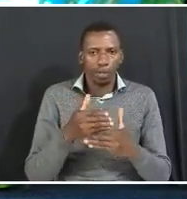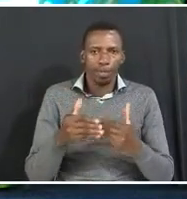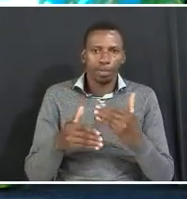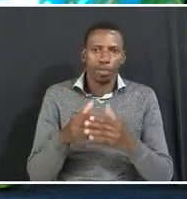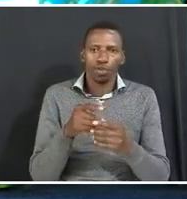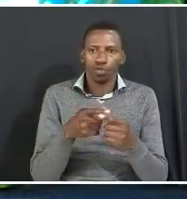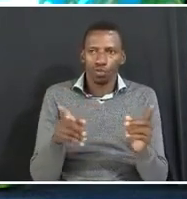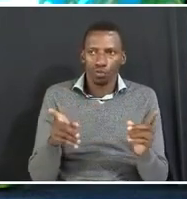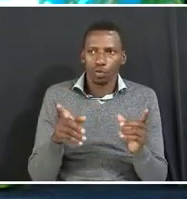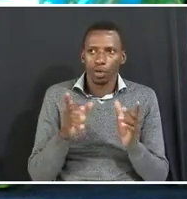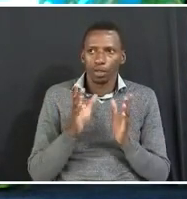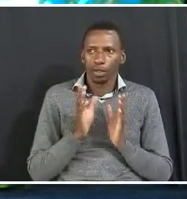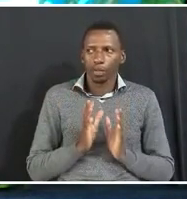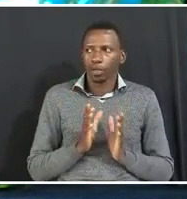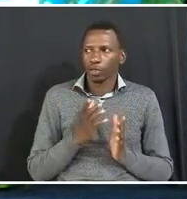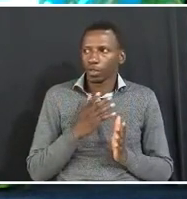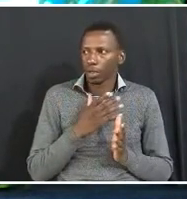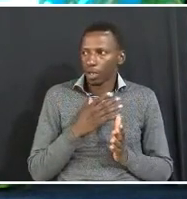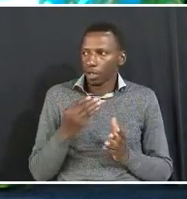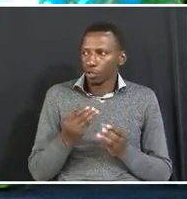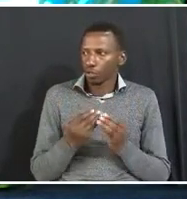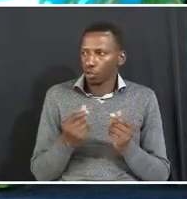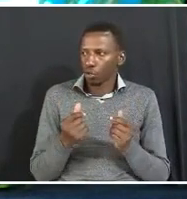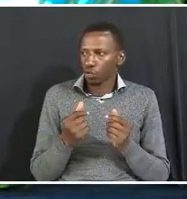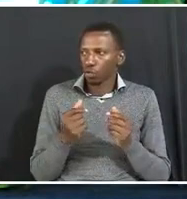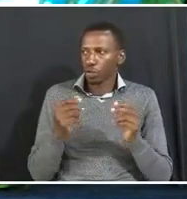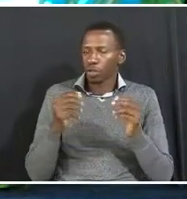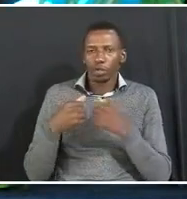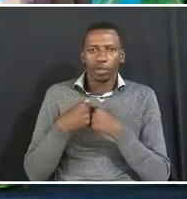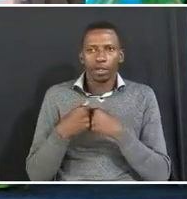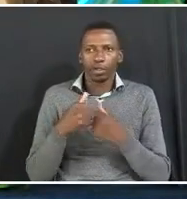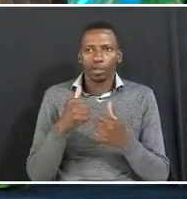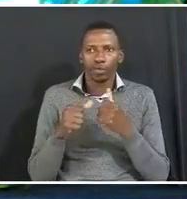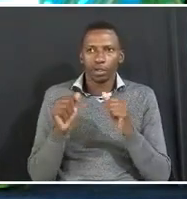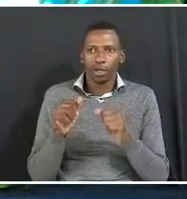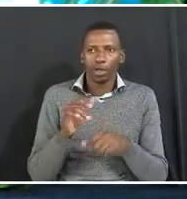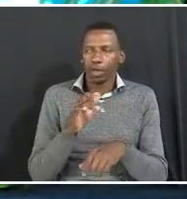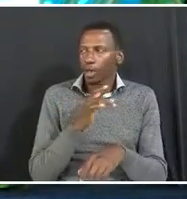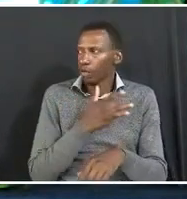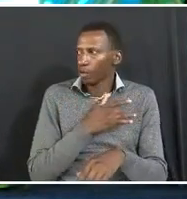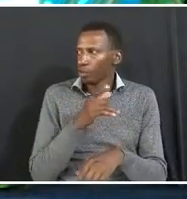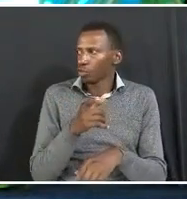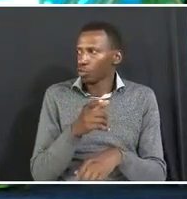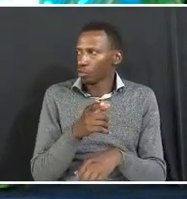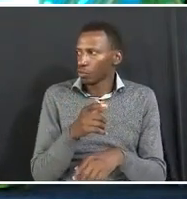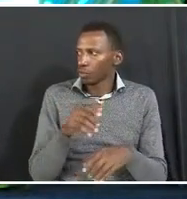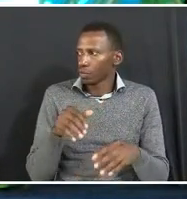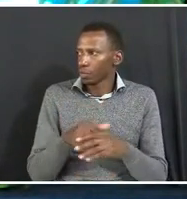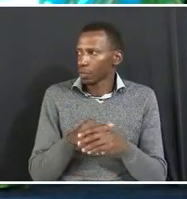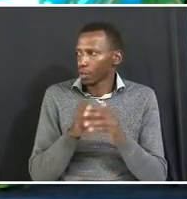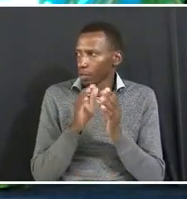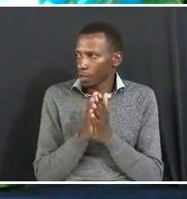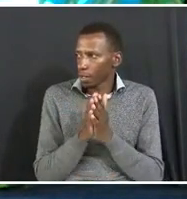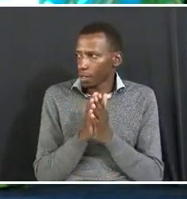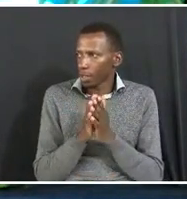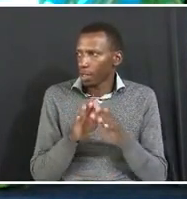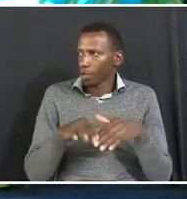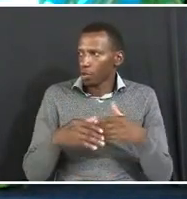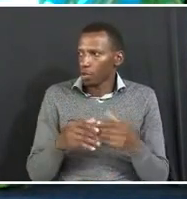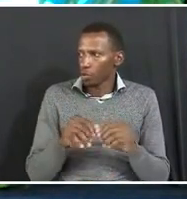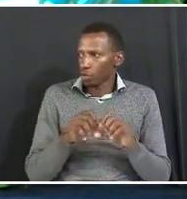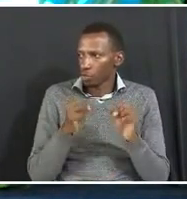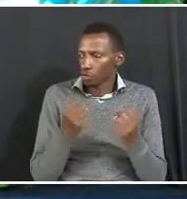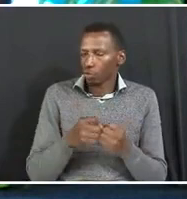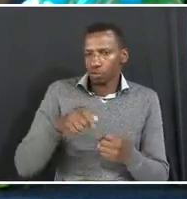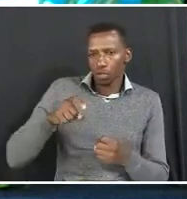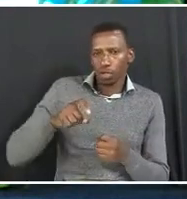and address the issues that may affect you in terms of prayer. And in terms of social needs, like those welfare